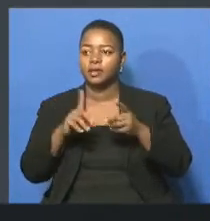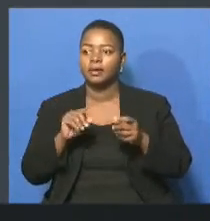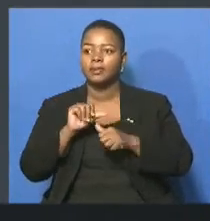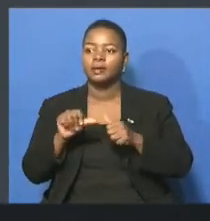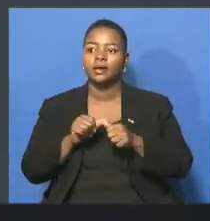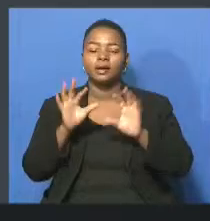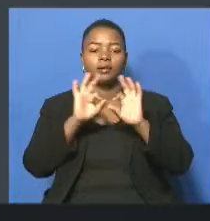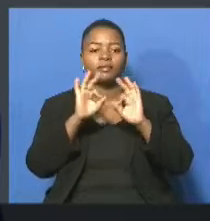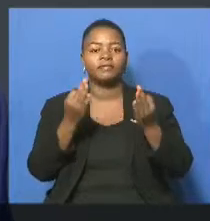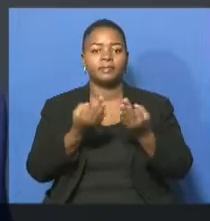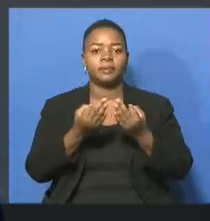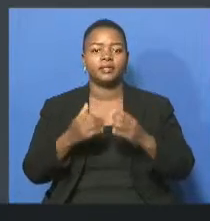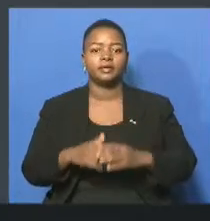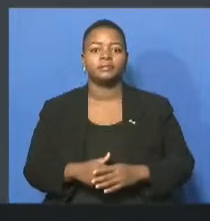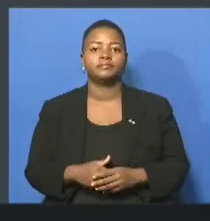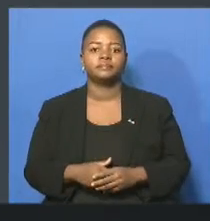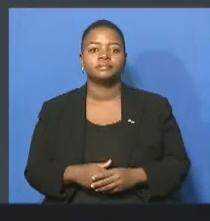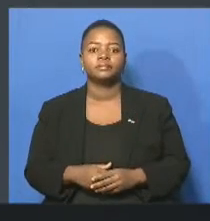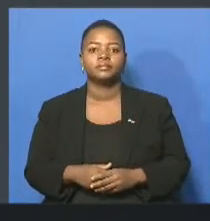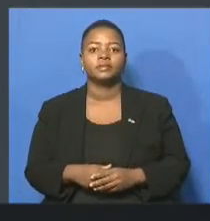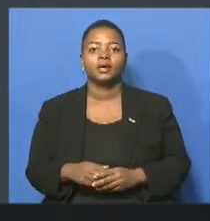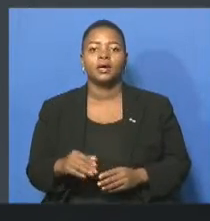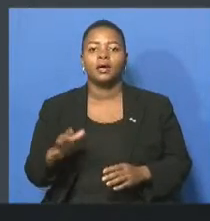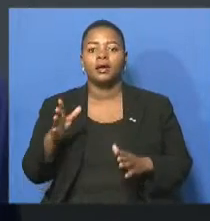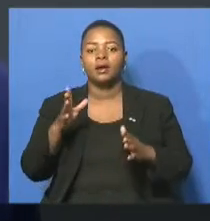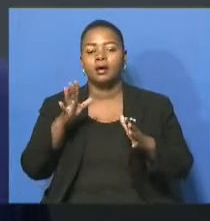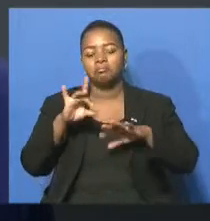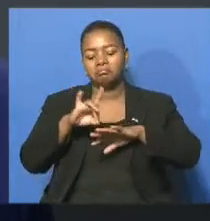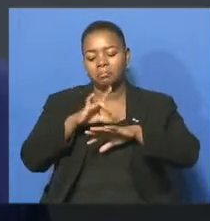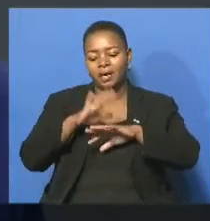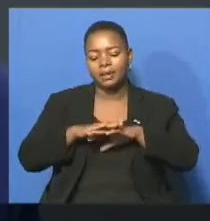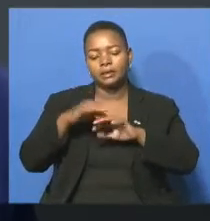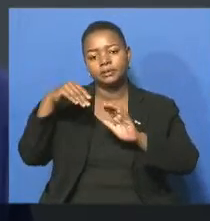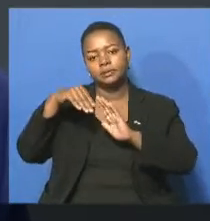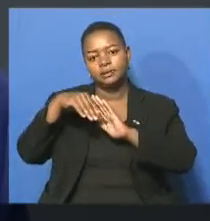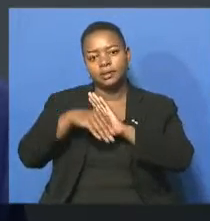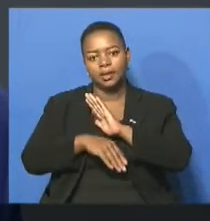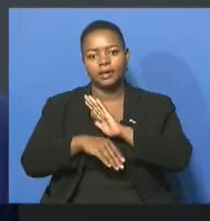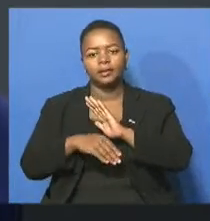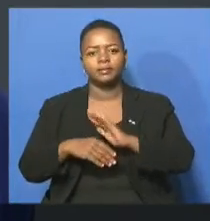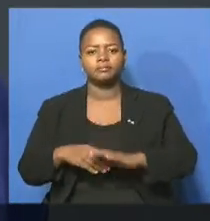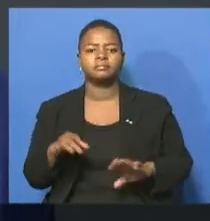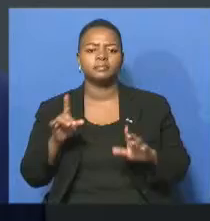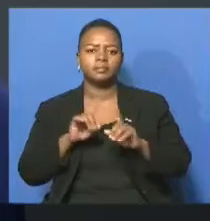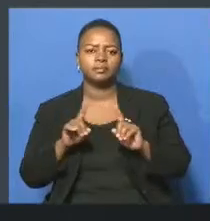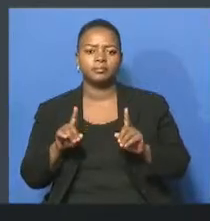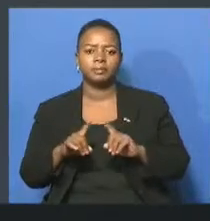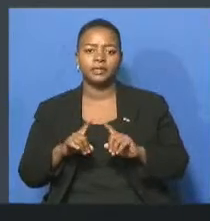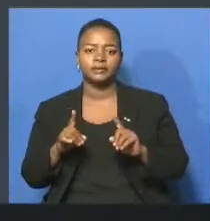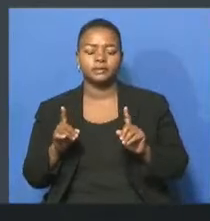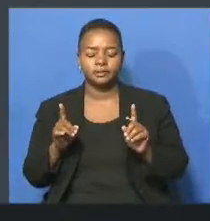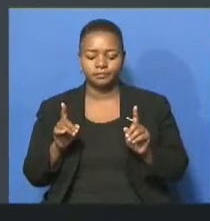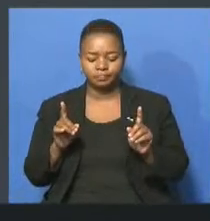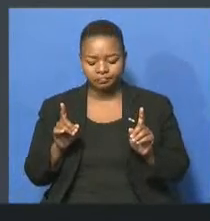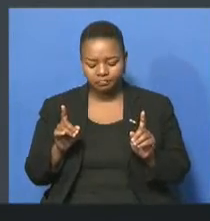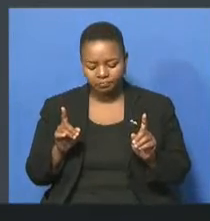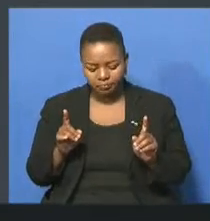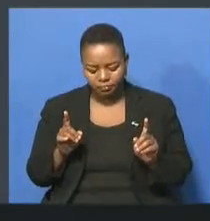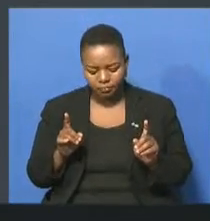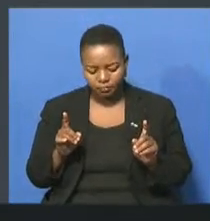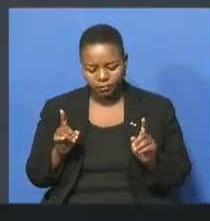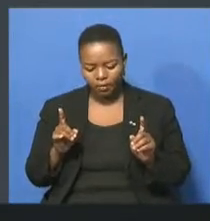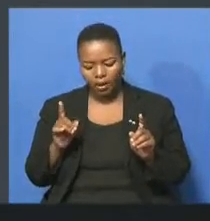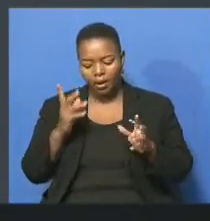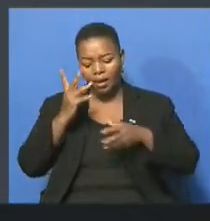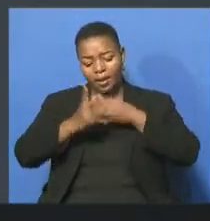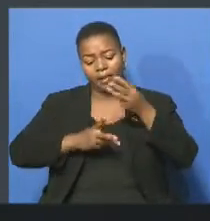If you look at marriage is declining, but studies the world